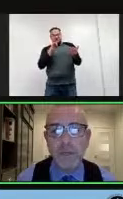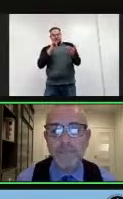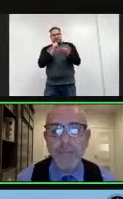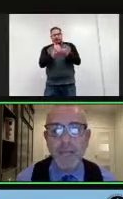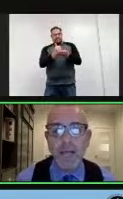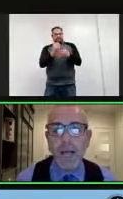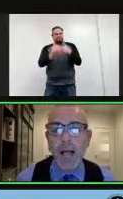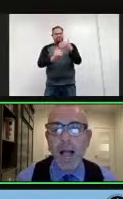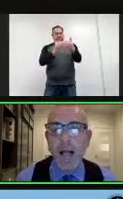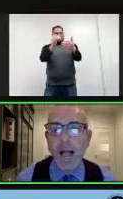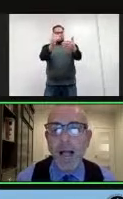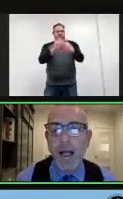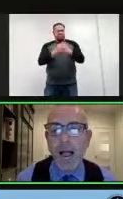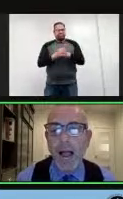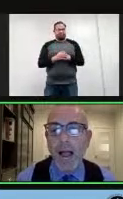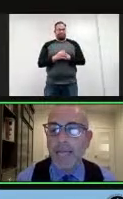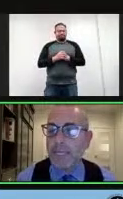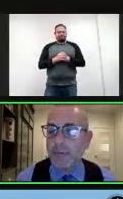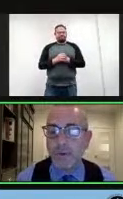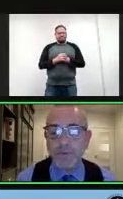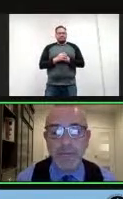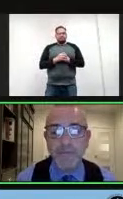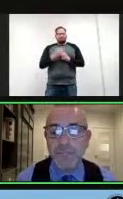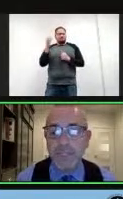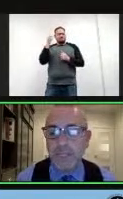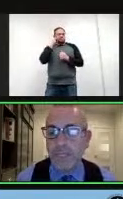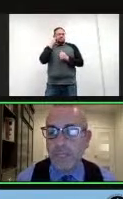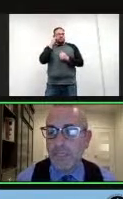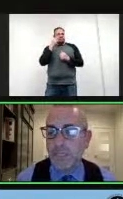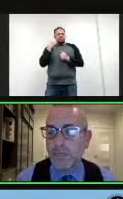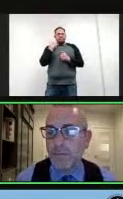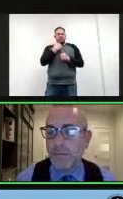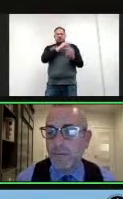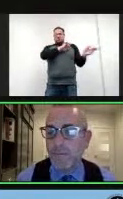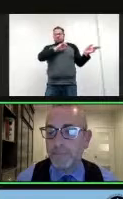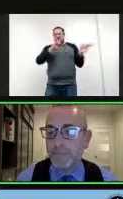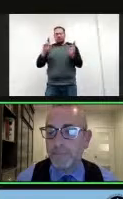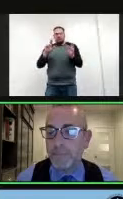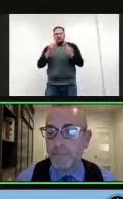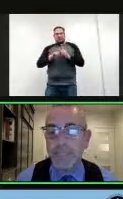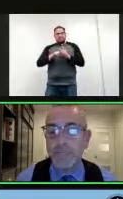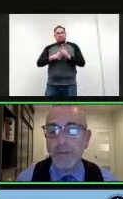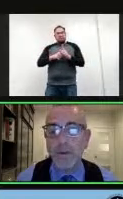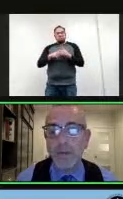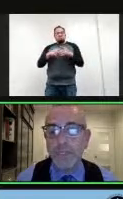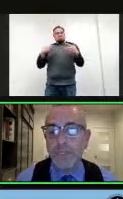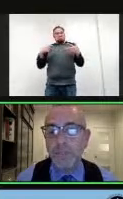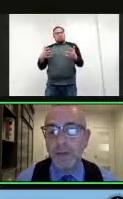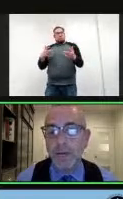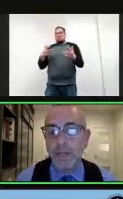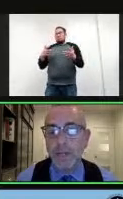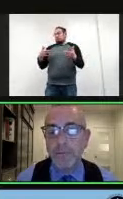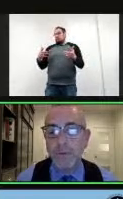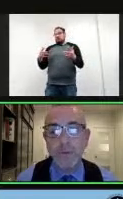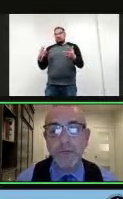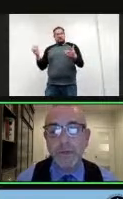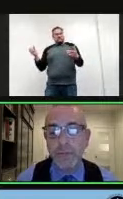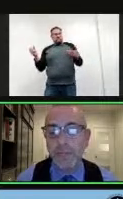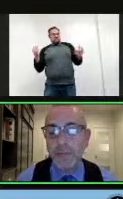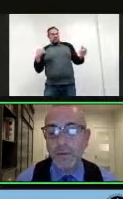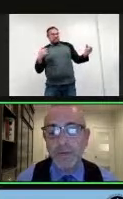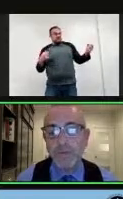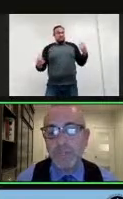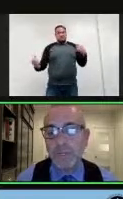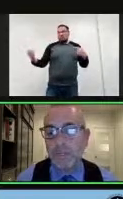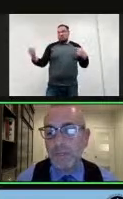all along. I think that we're ready to facilitate. So unless there are any questions about kind of the, what we're doing,